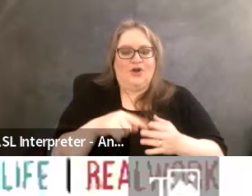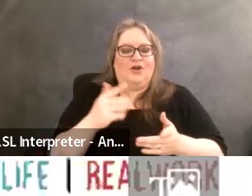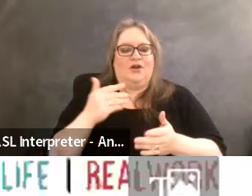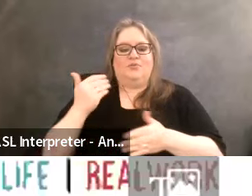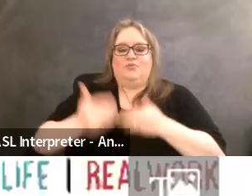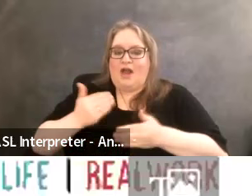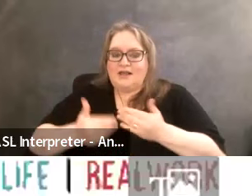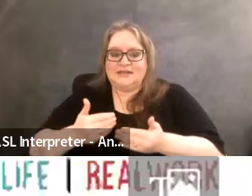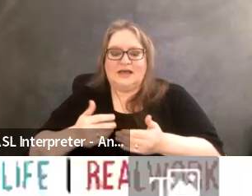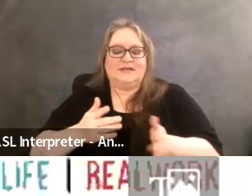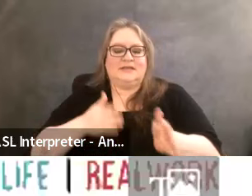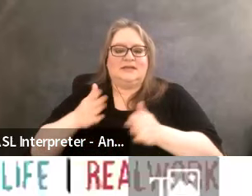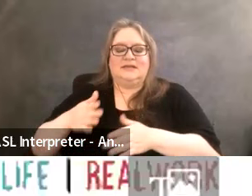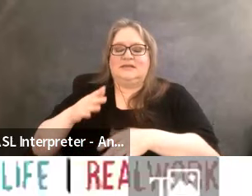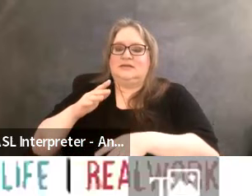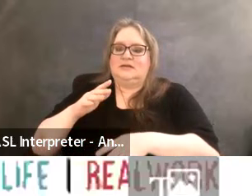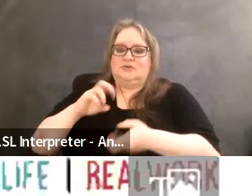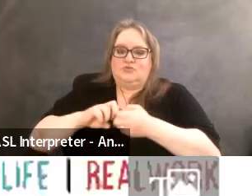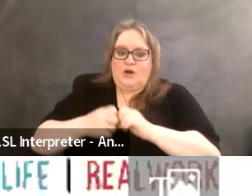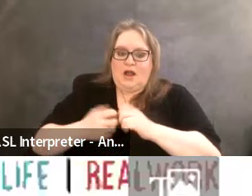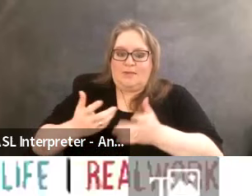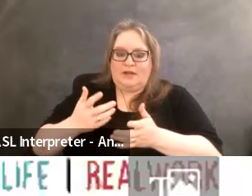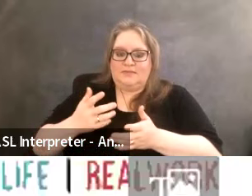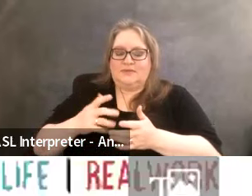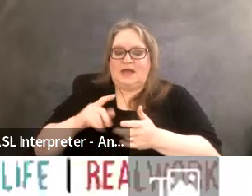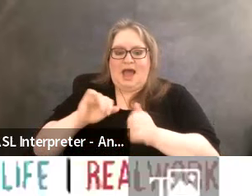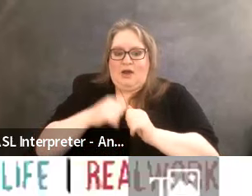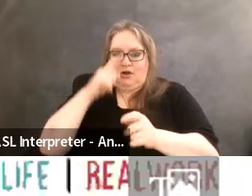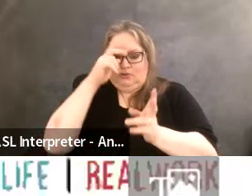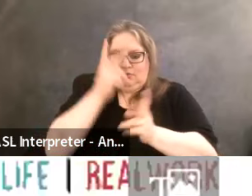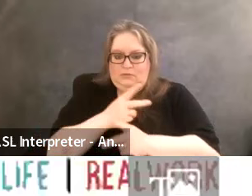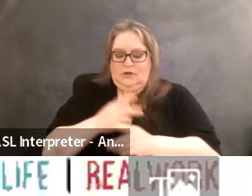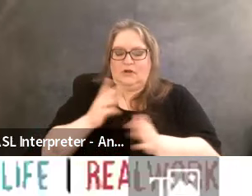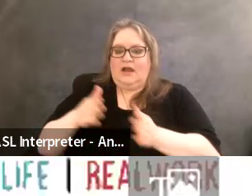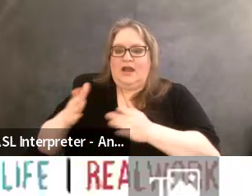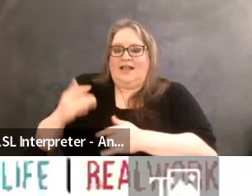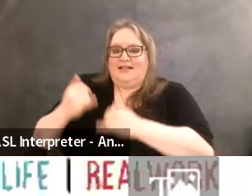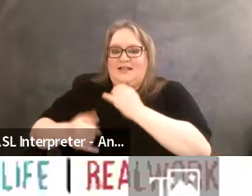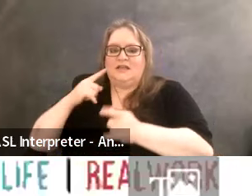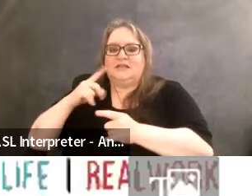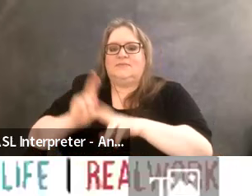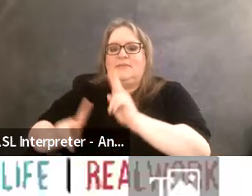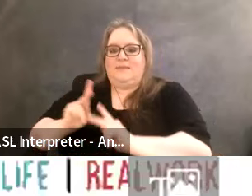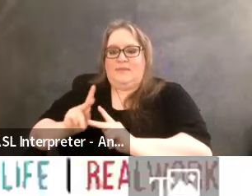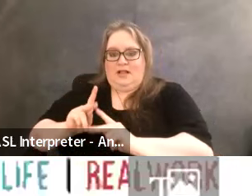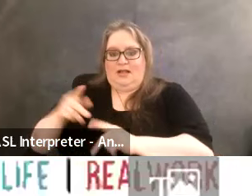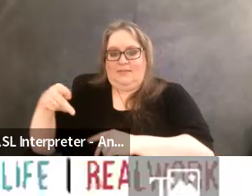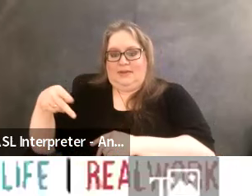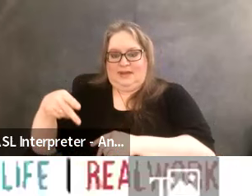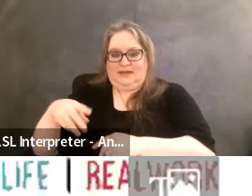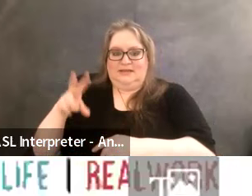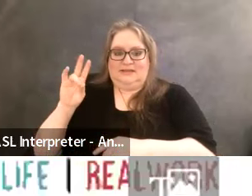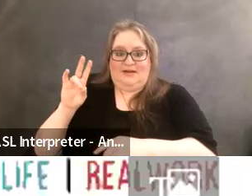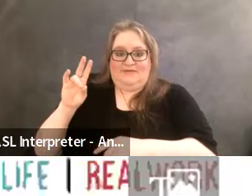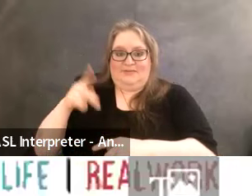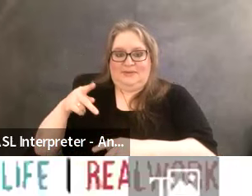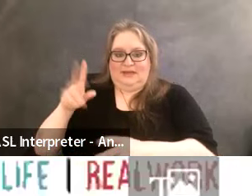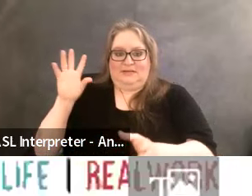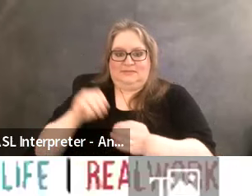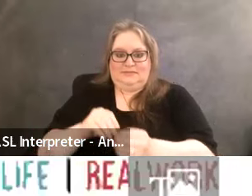do you work through those problems? And then people. Those are the 7 P's. And as you look through